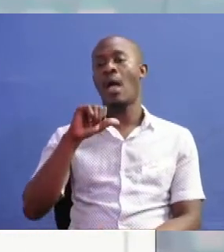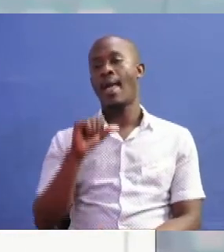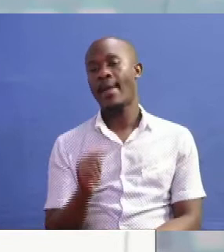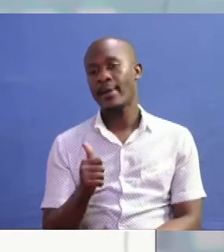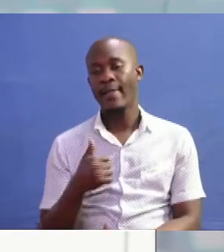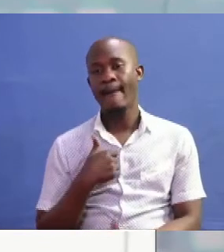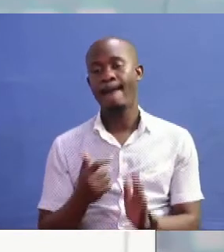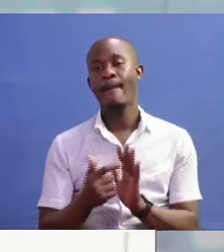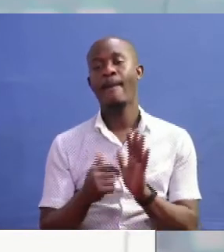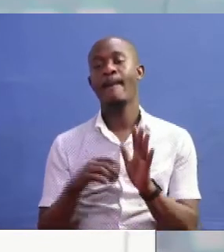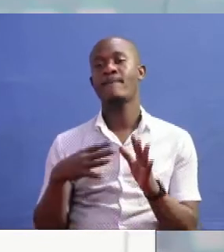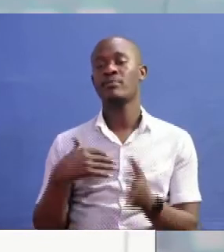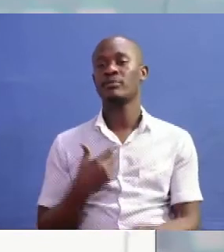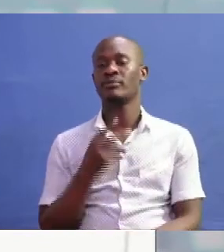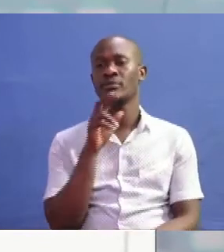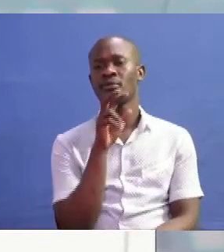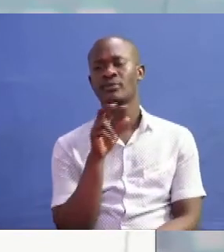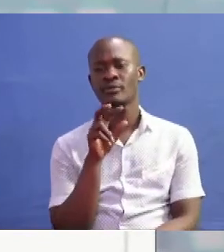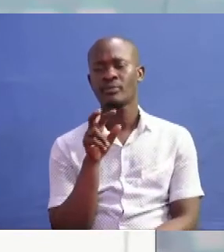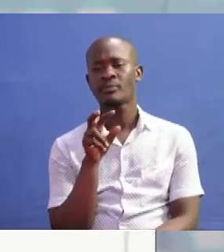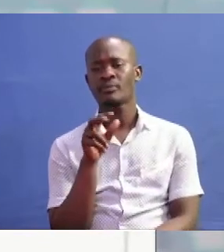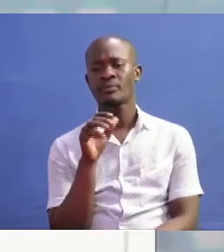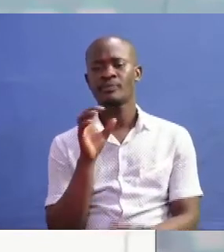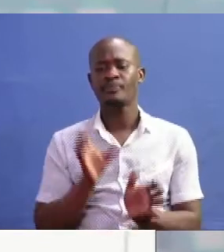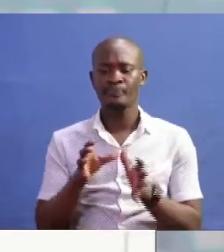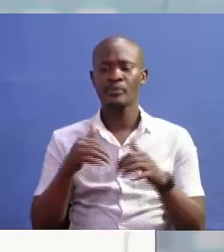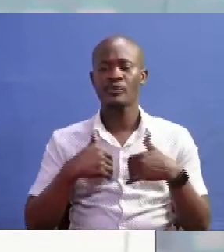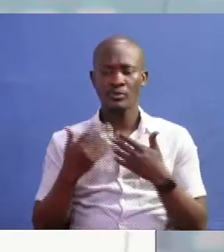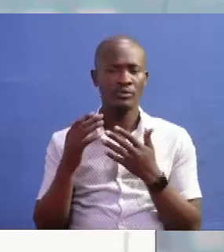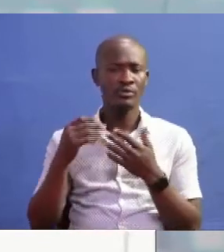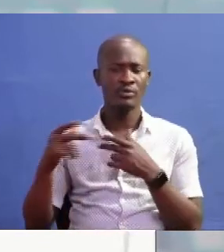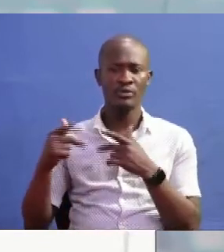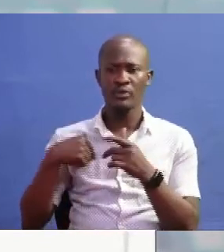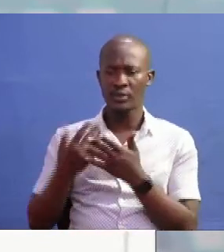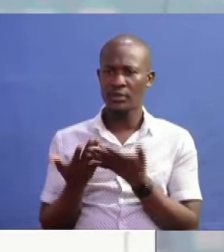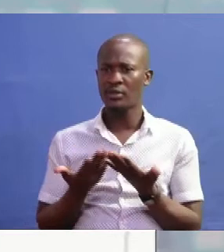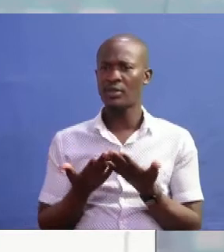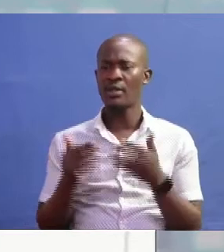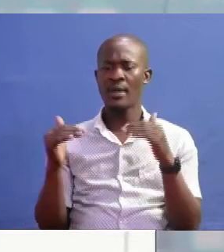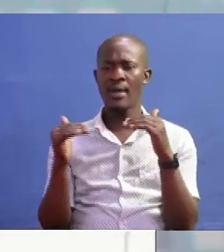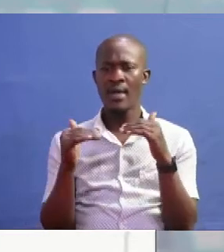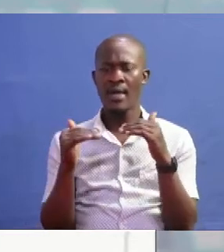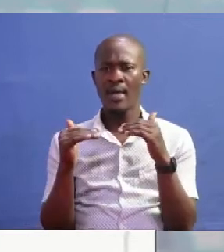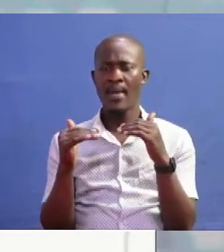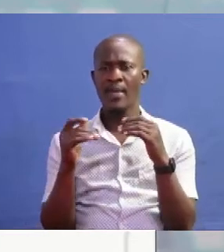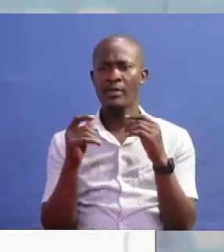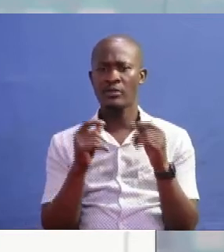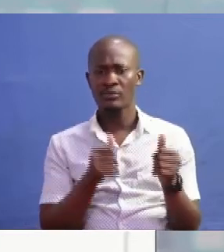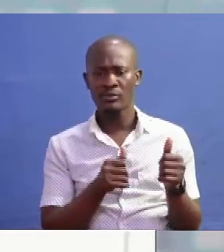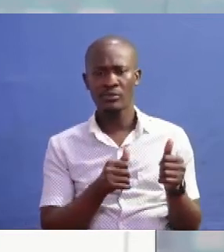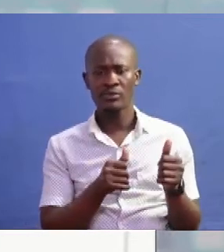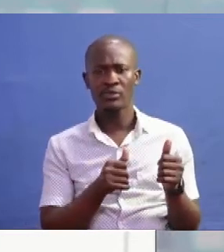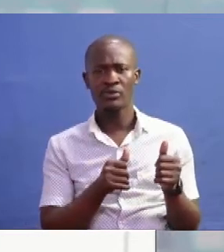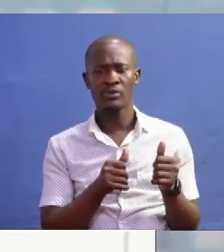another factor that people consider, and as well we as a company we consider, is the liquidity. Because again,